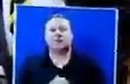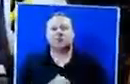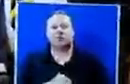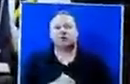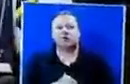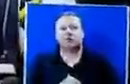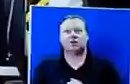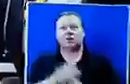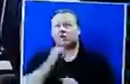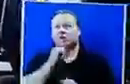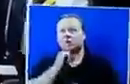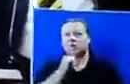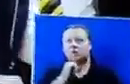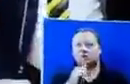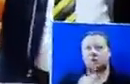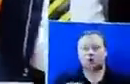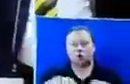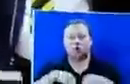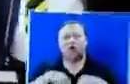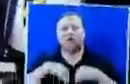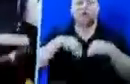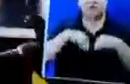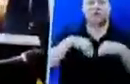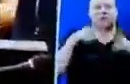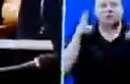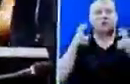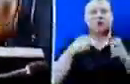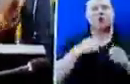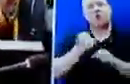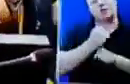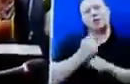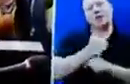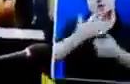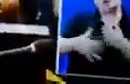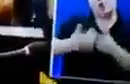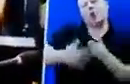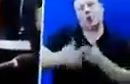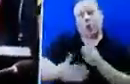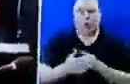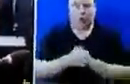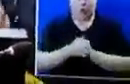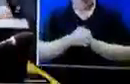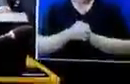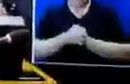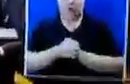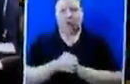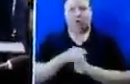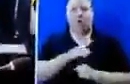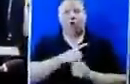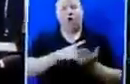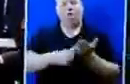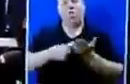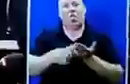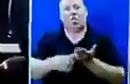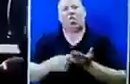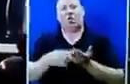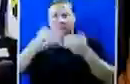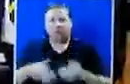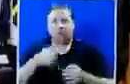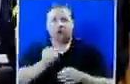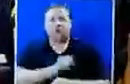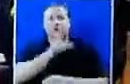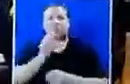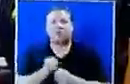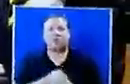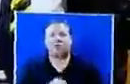condemning the issue, they decided to crack a joke so that they can debate the matter on Thursday night, because they knew about